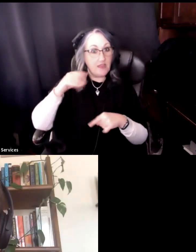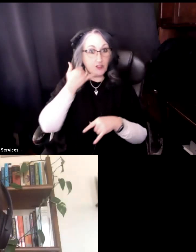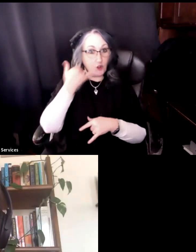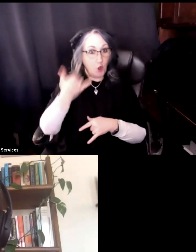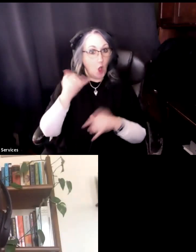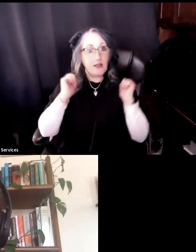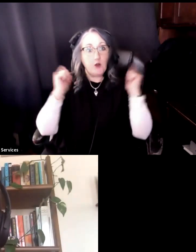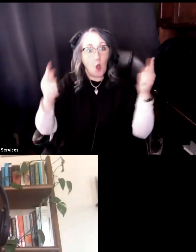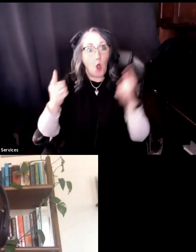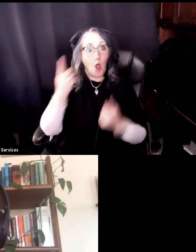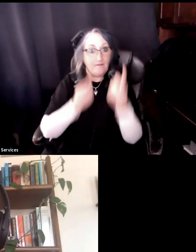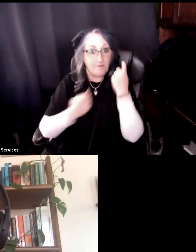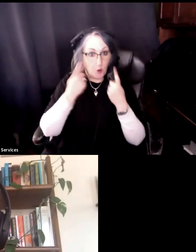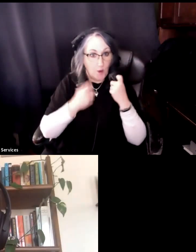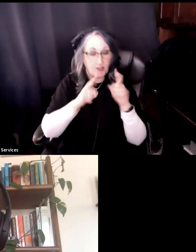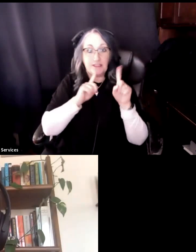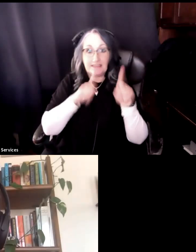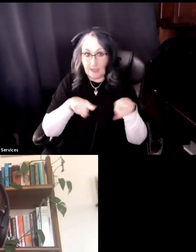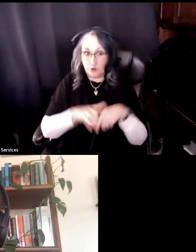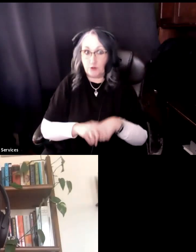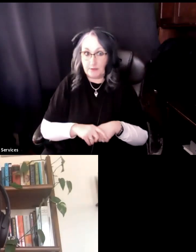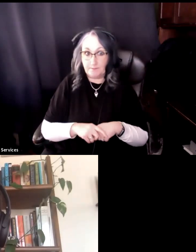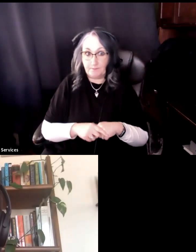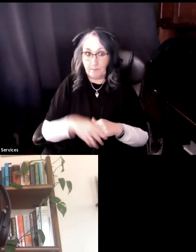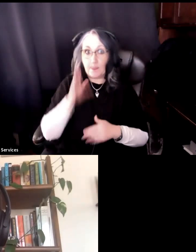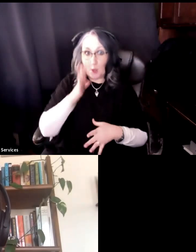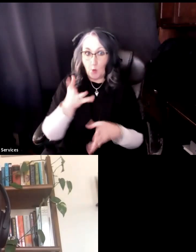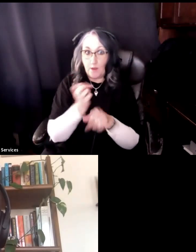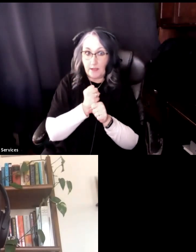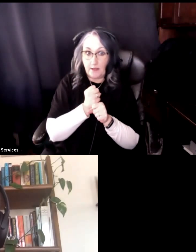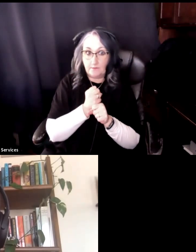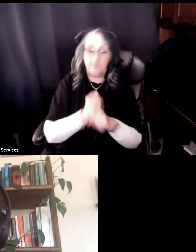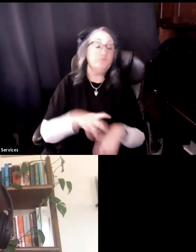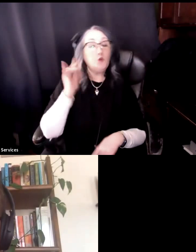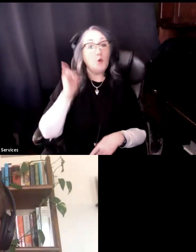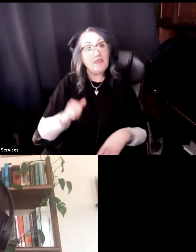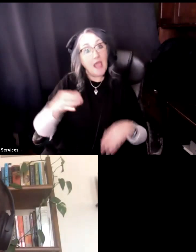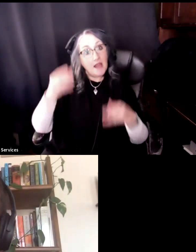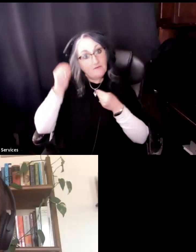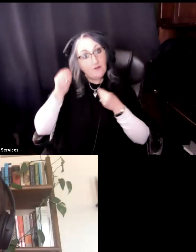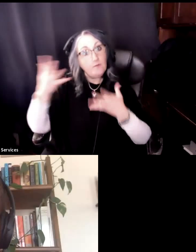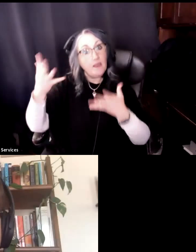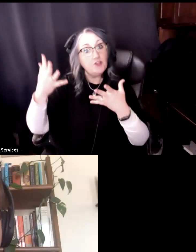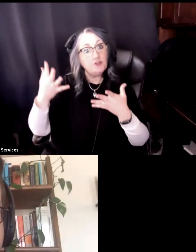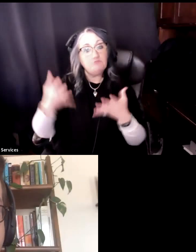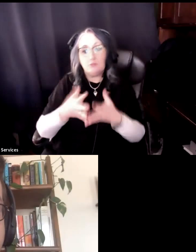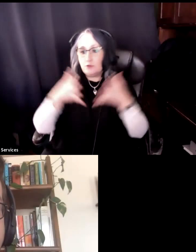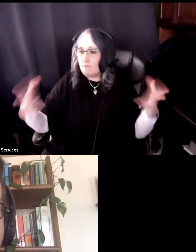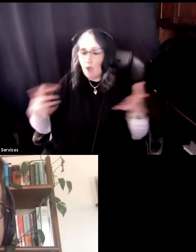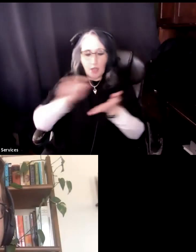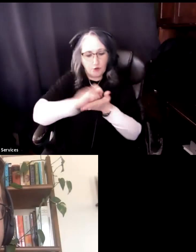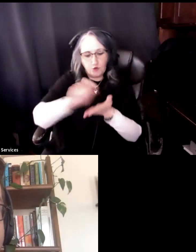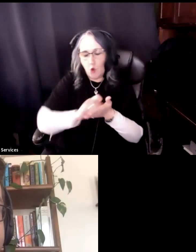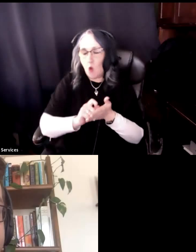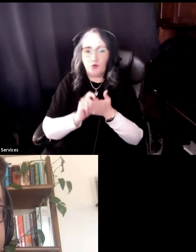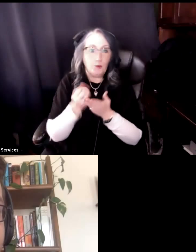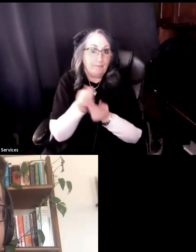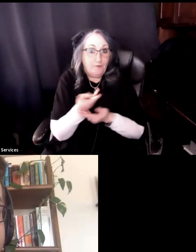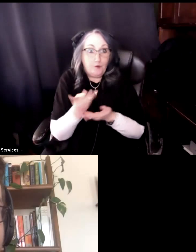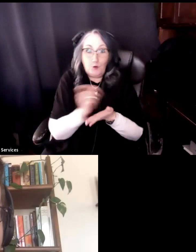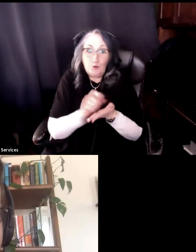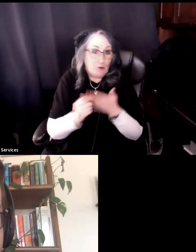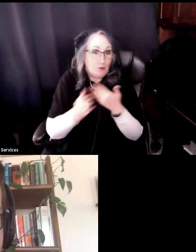asked with answers. So all of you will be receiving that. So with that information, take as much or as little notes as you like. Okay,